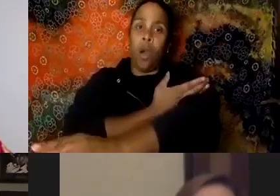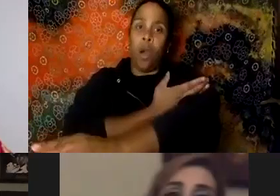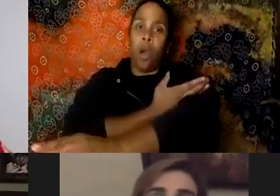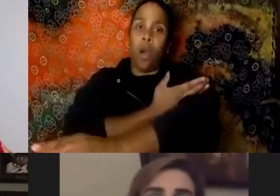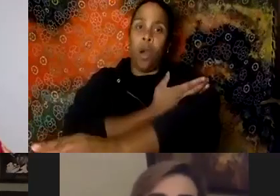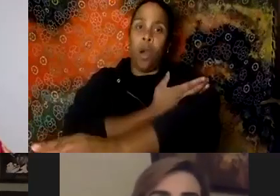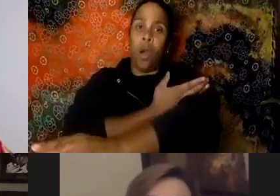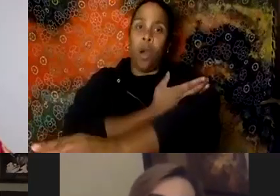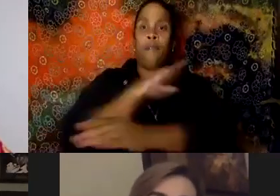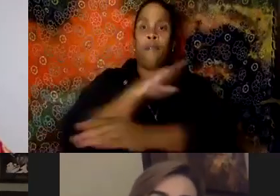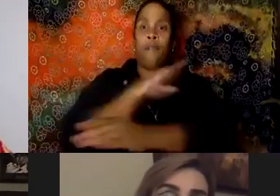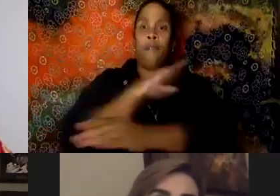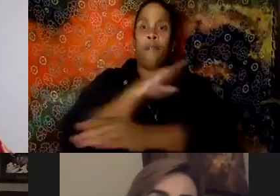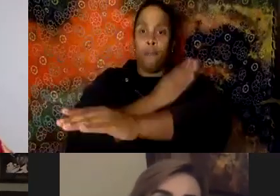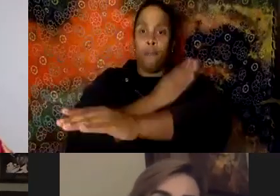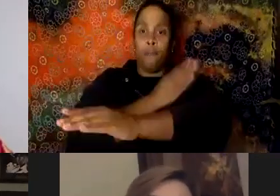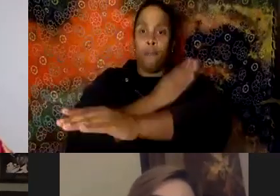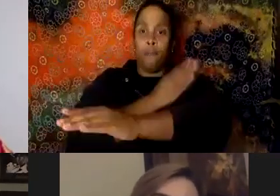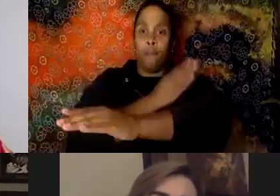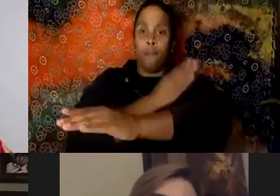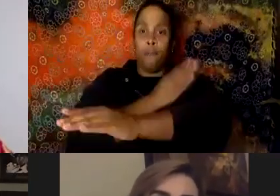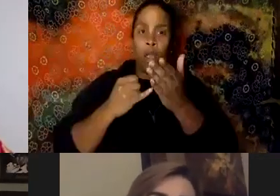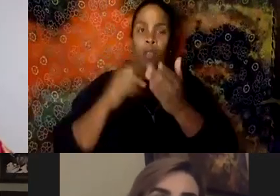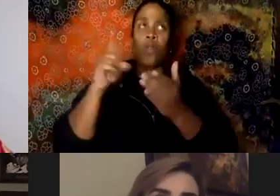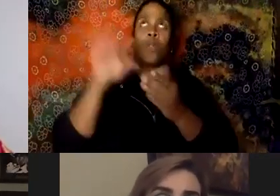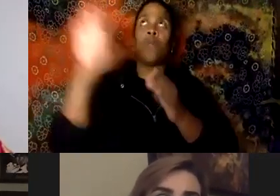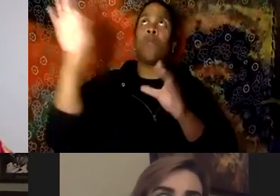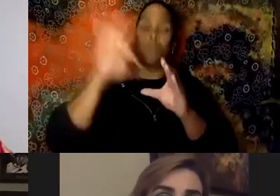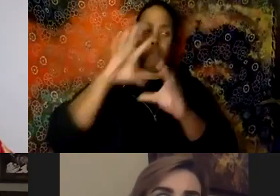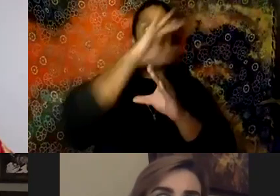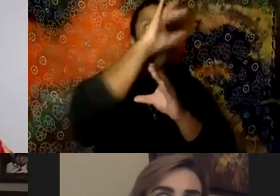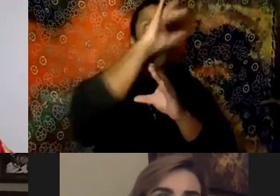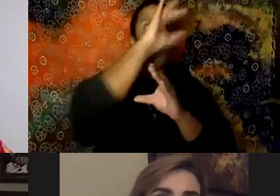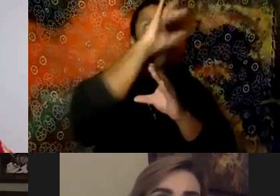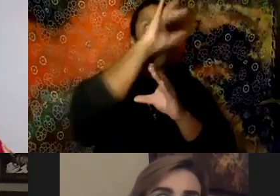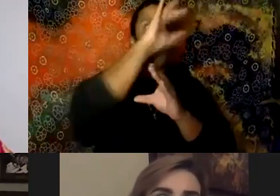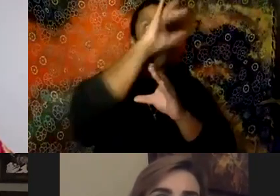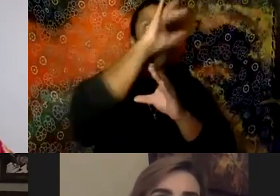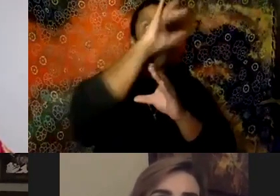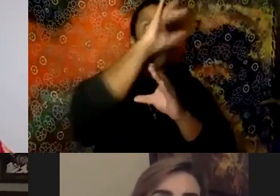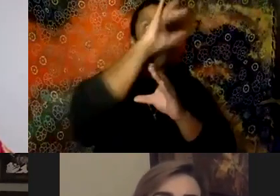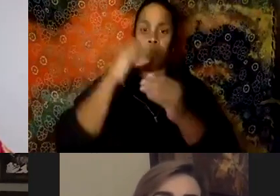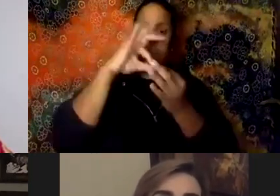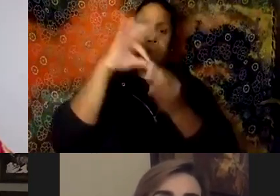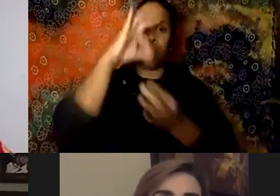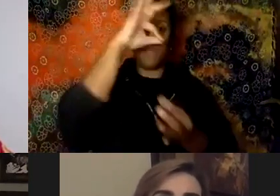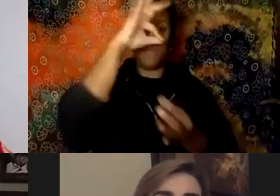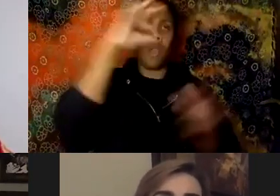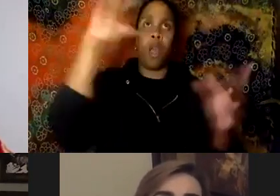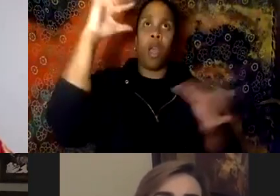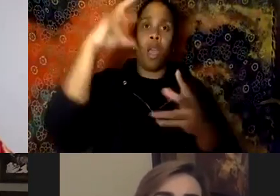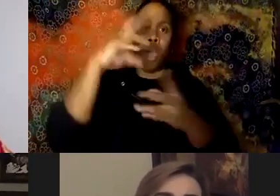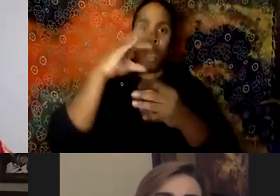so by drawing in these spiritual senses, in these spiritual times, you are bringing that power, you're bringing those